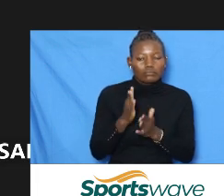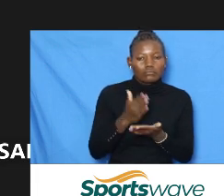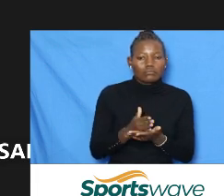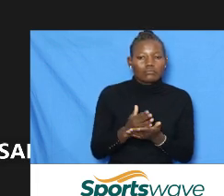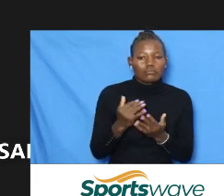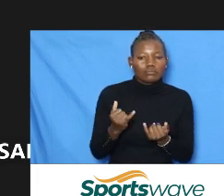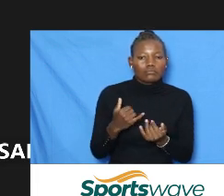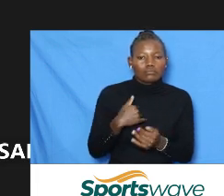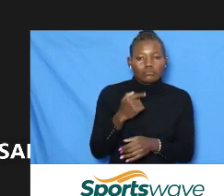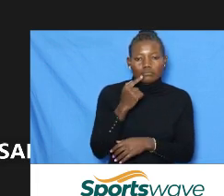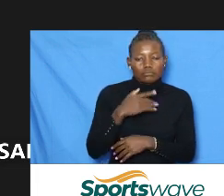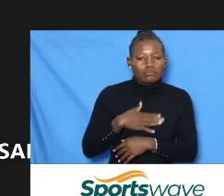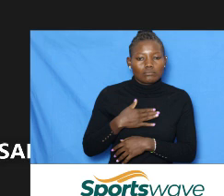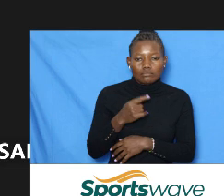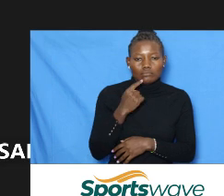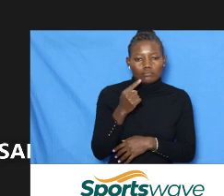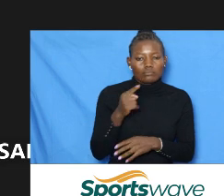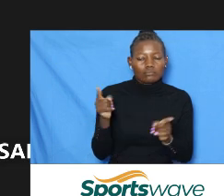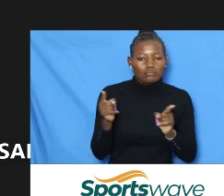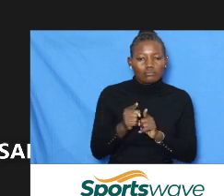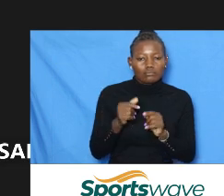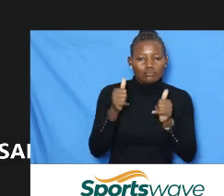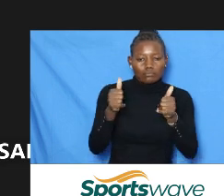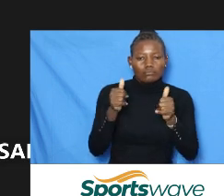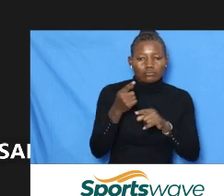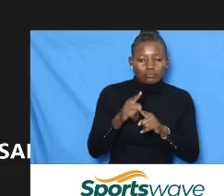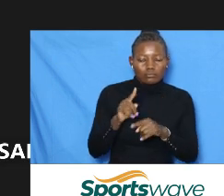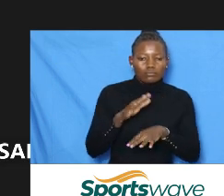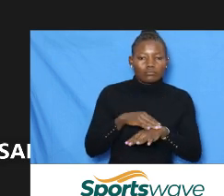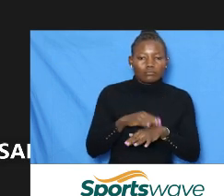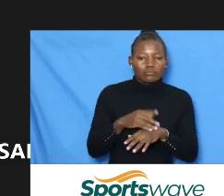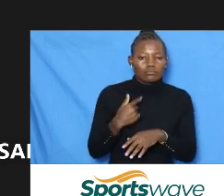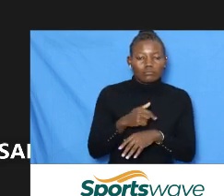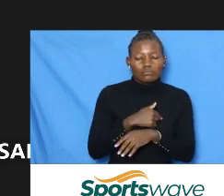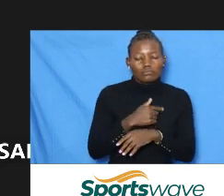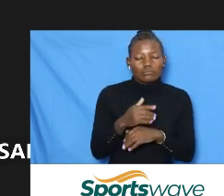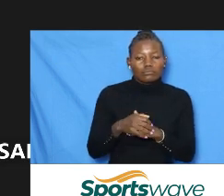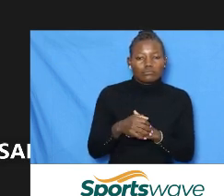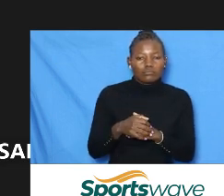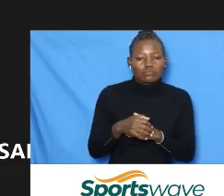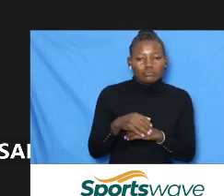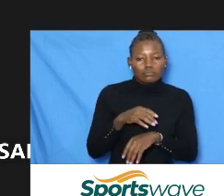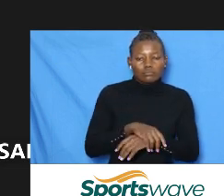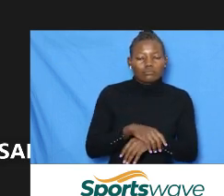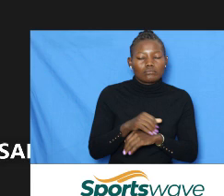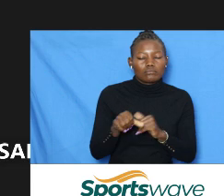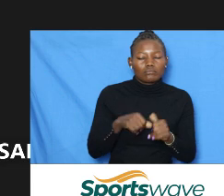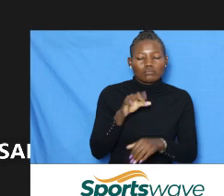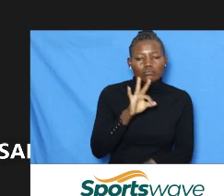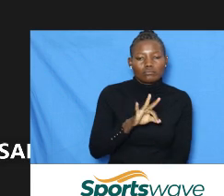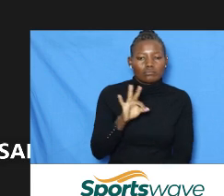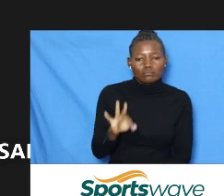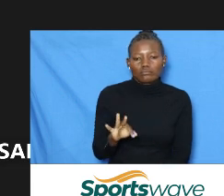to apologize. This notice was very short, but it's good. We've realized about 33 participants, which is very